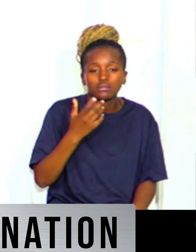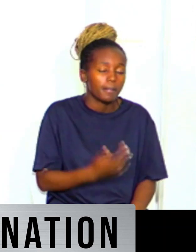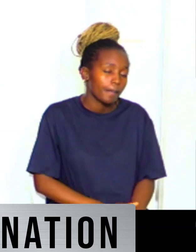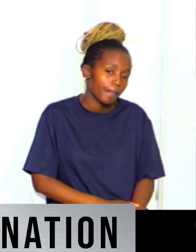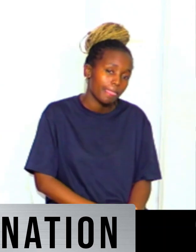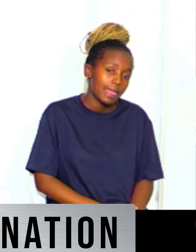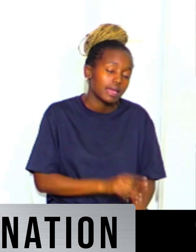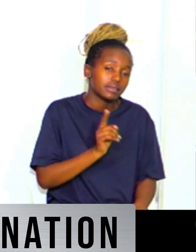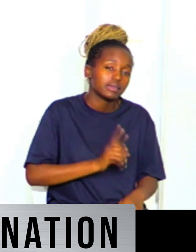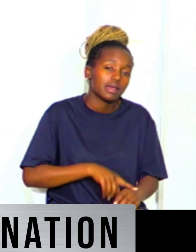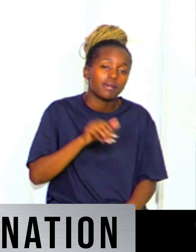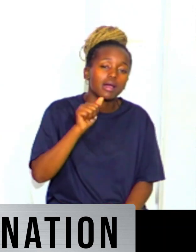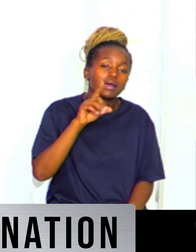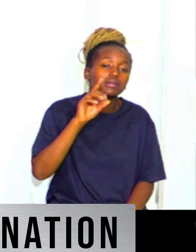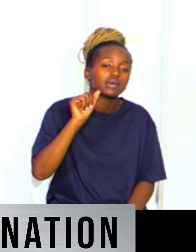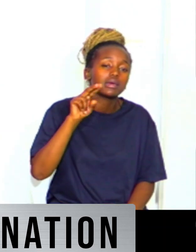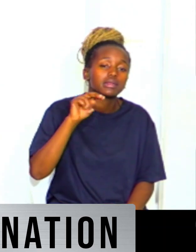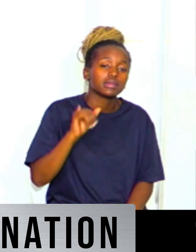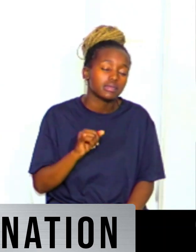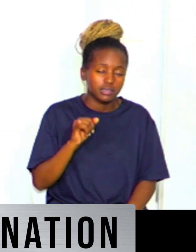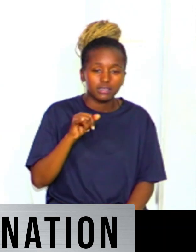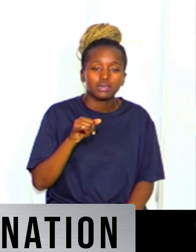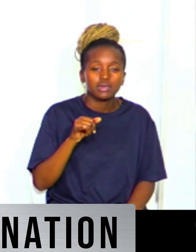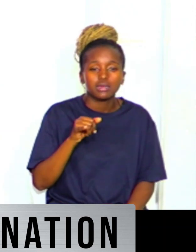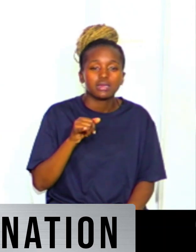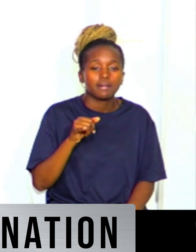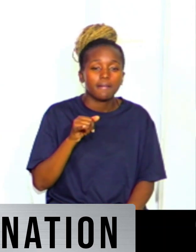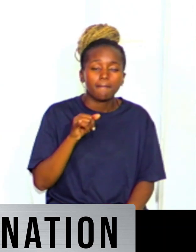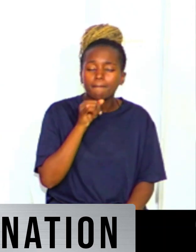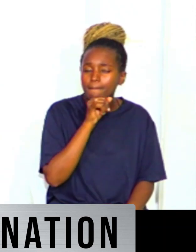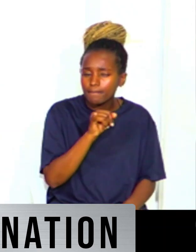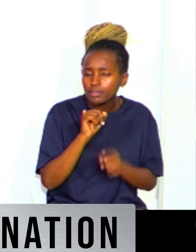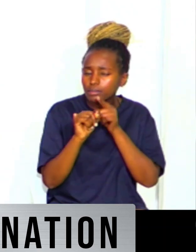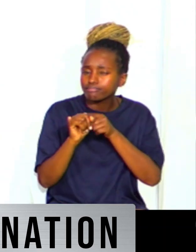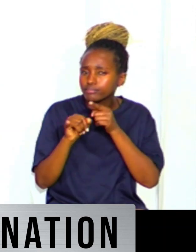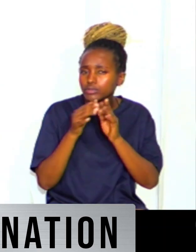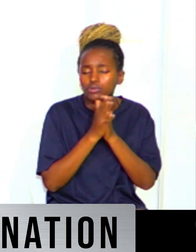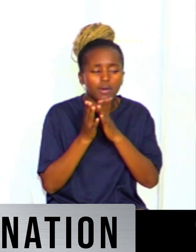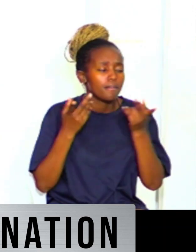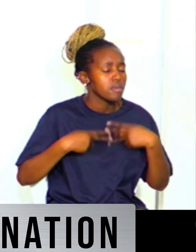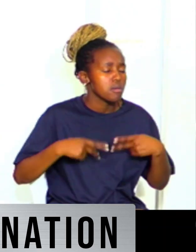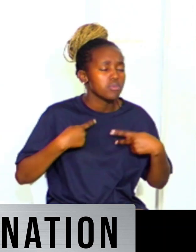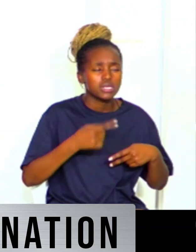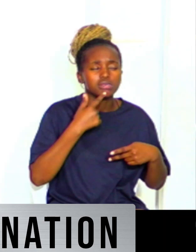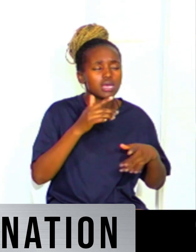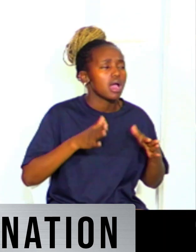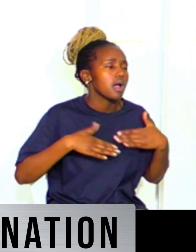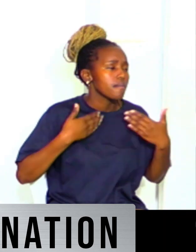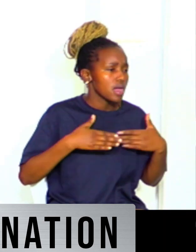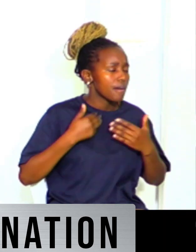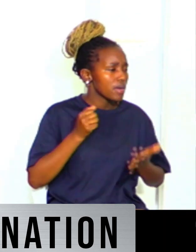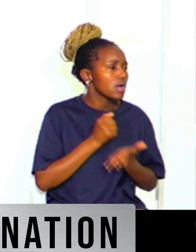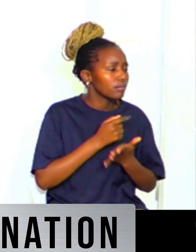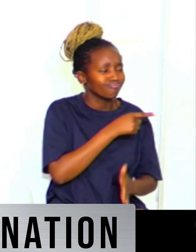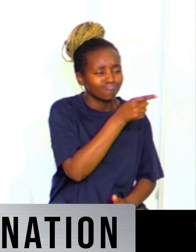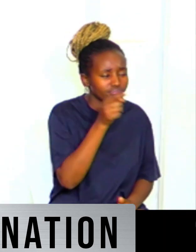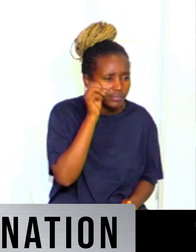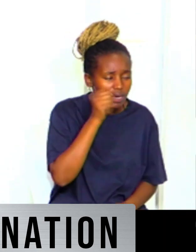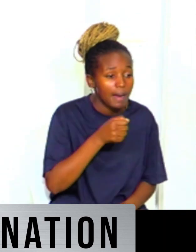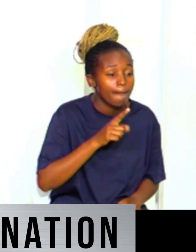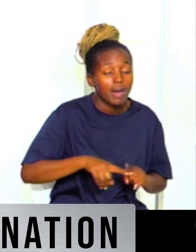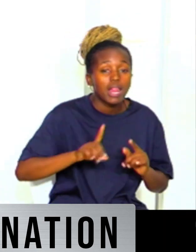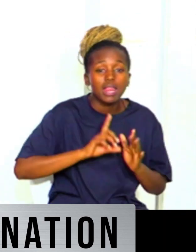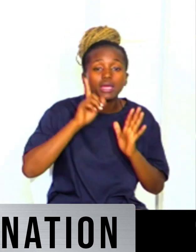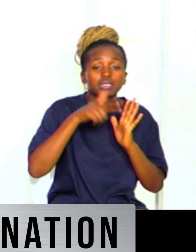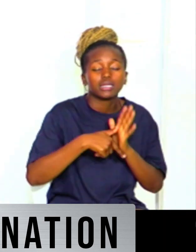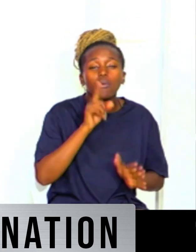the Adani deal? Yes. Both the MPs were, yeah, we are very happy this Adani deal is going to help you. The time that the president cancelled the